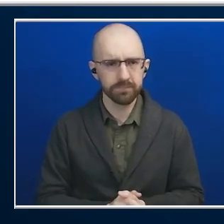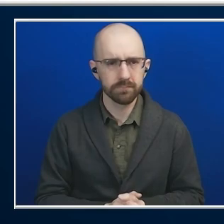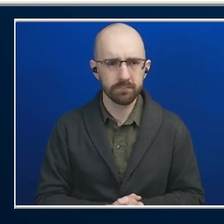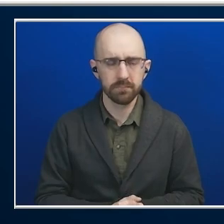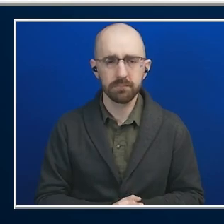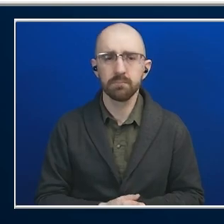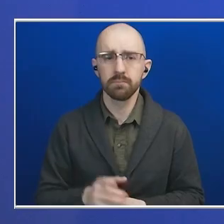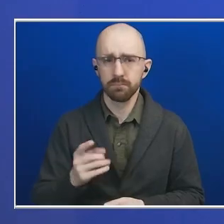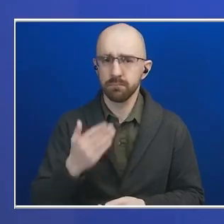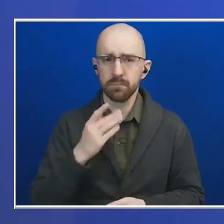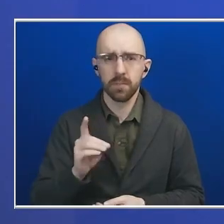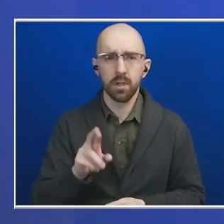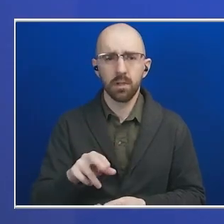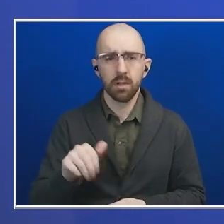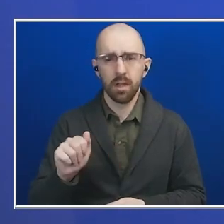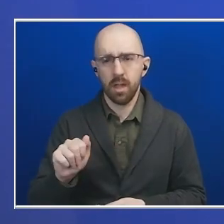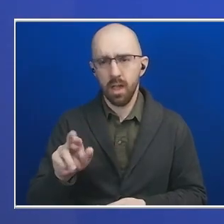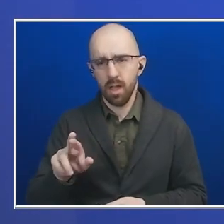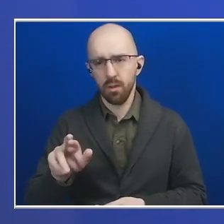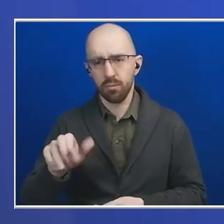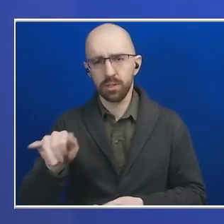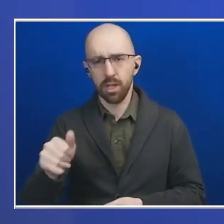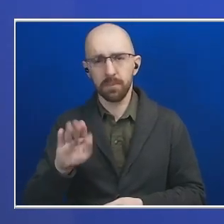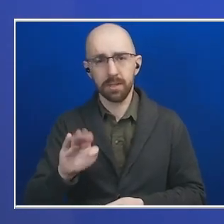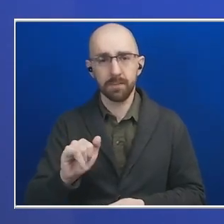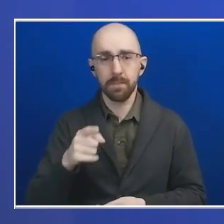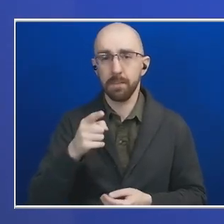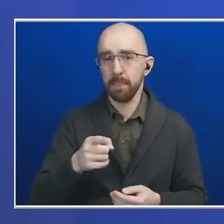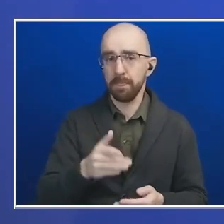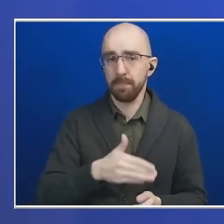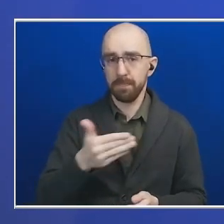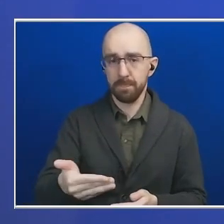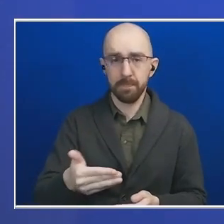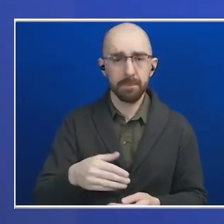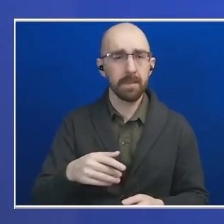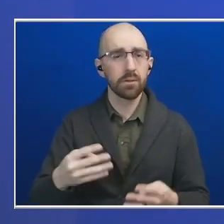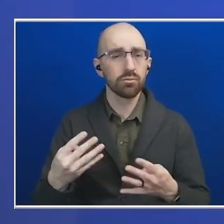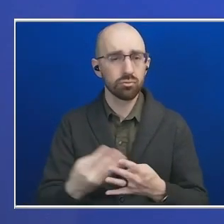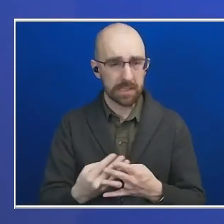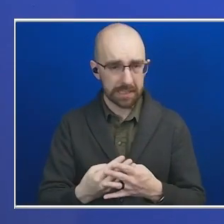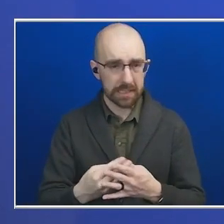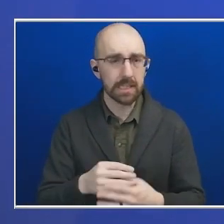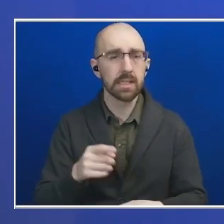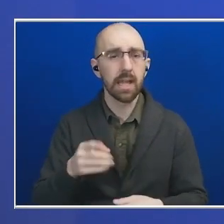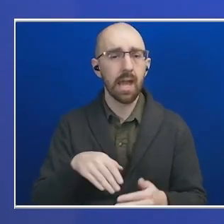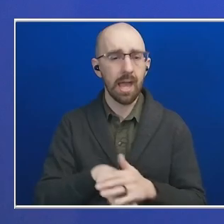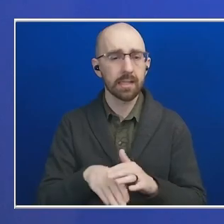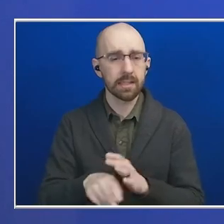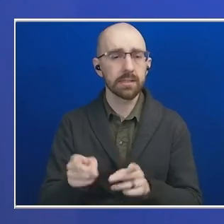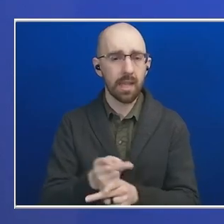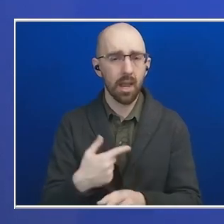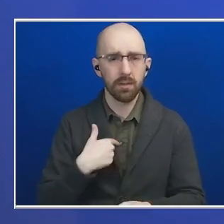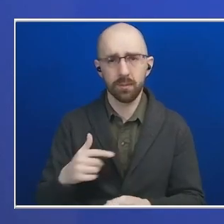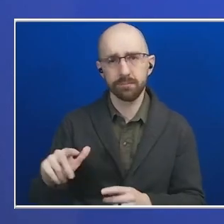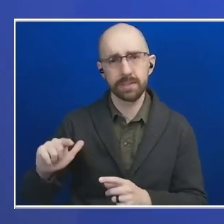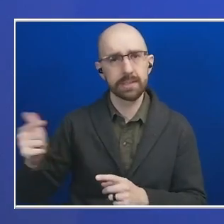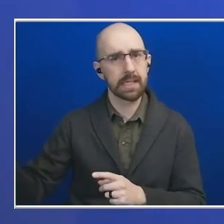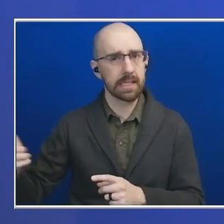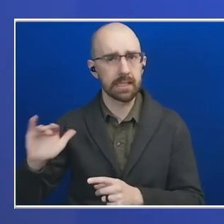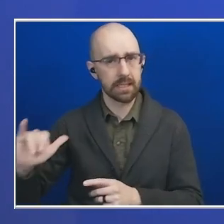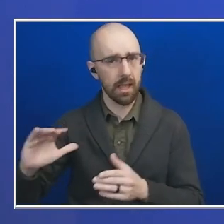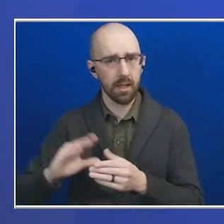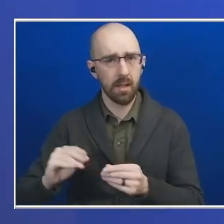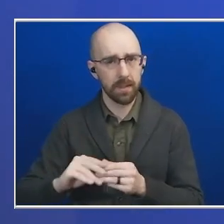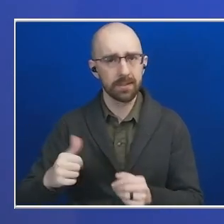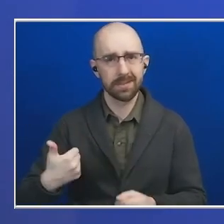Dr. Naji? I think the big theme of today has also been screening and access to care. So I think I echo Dr. Al-Rajabi's statements of being a self-advocate